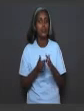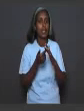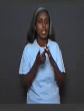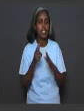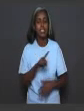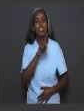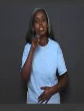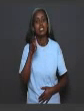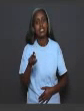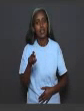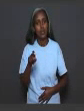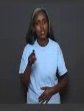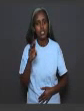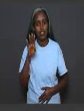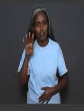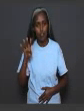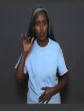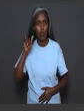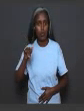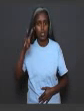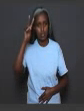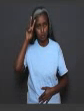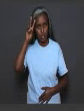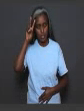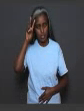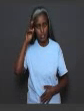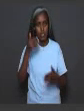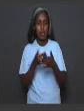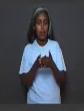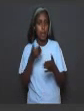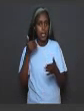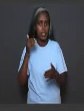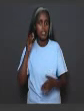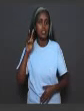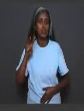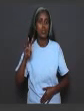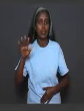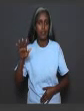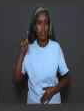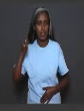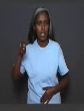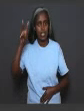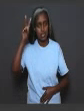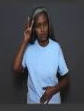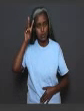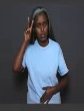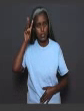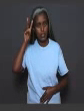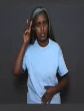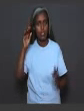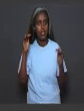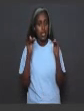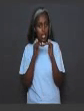the equation 4y squared minus 25x